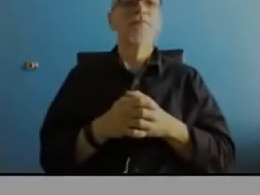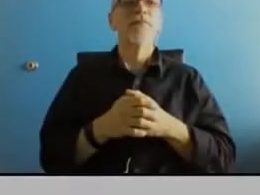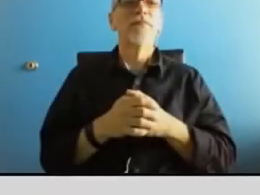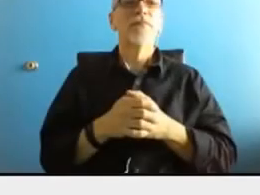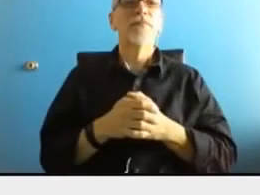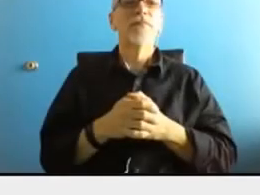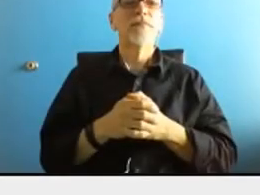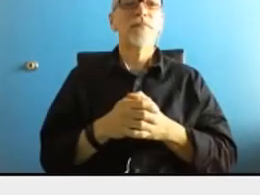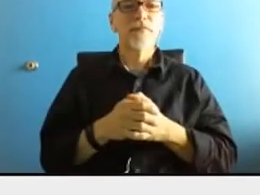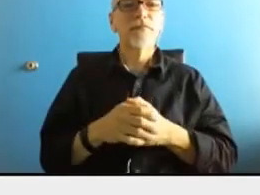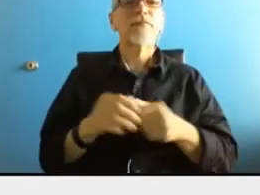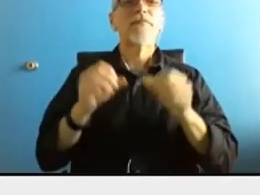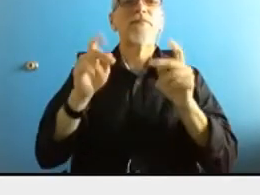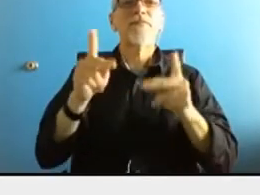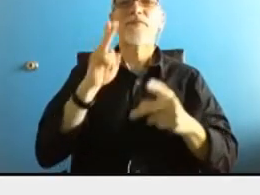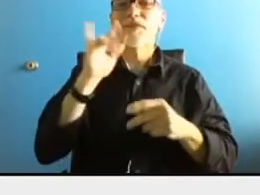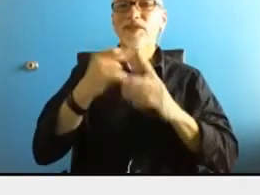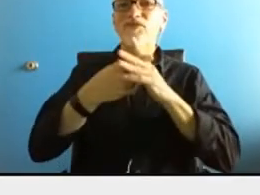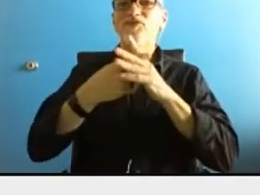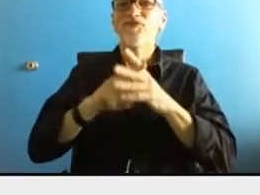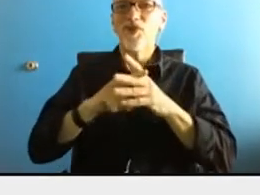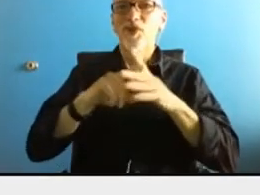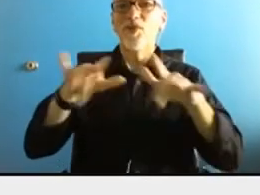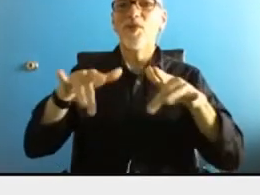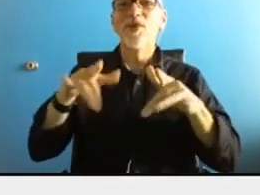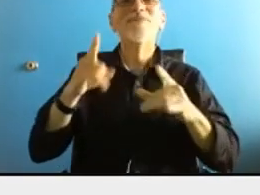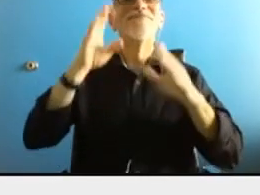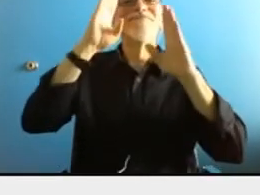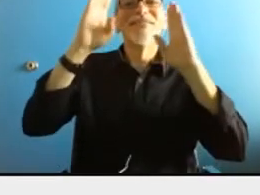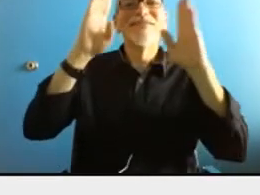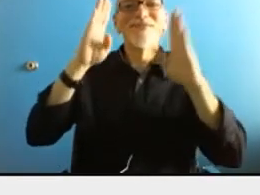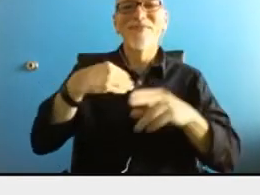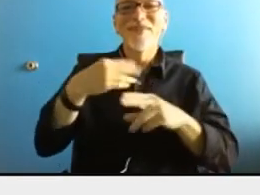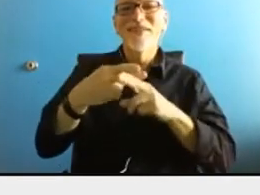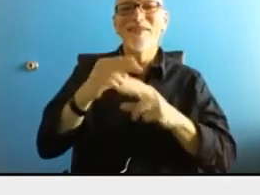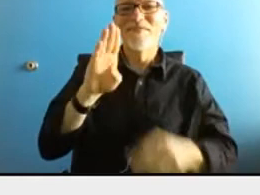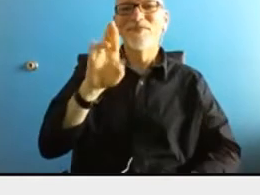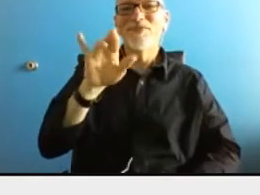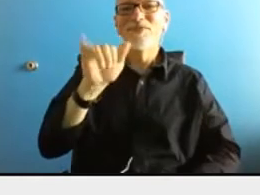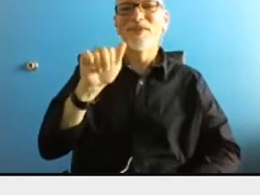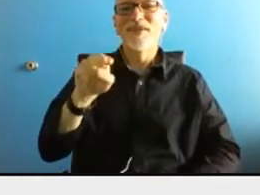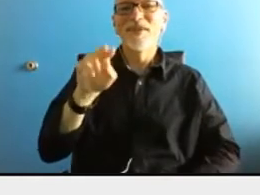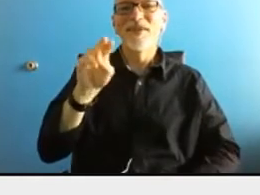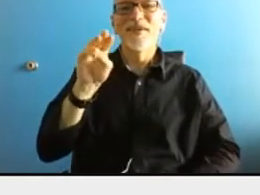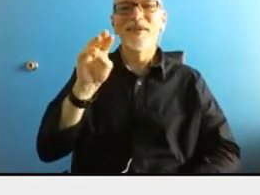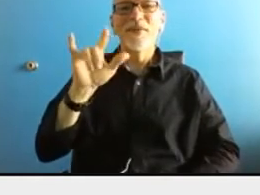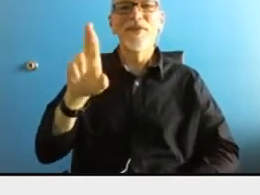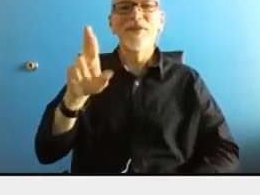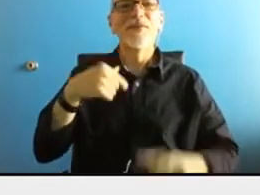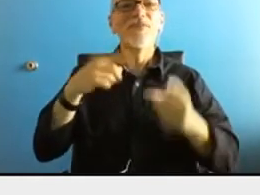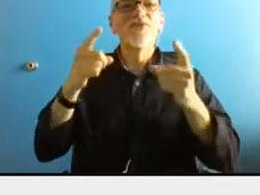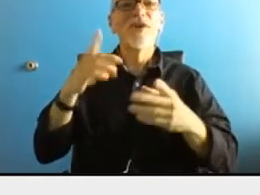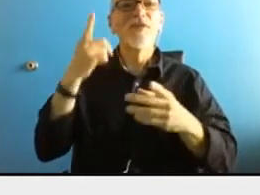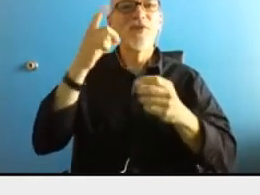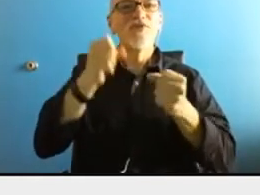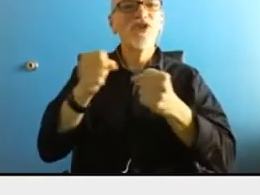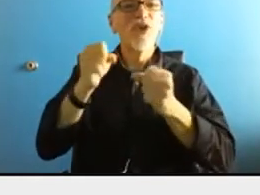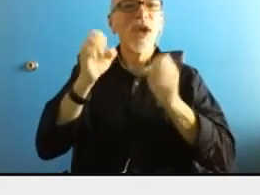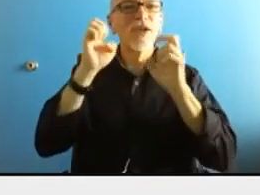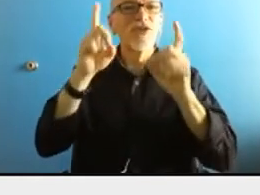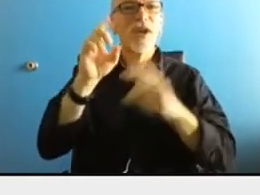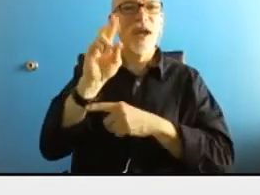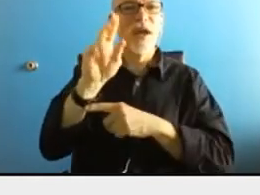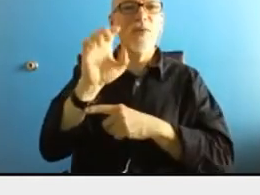All right, looks like the recording has started. So hello, my name is Brian Miller. I am the Director of Strategic Education Outreach at Wonder